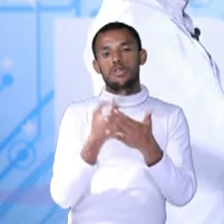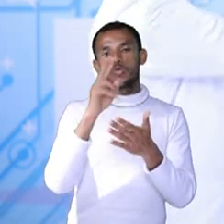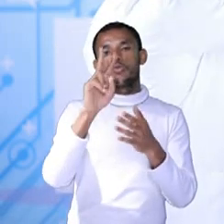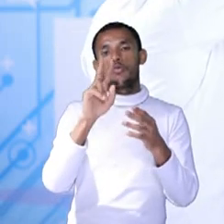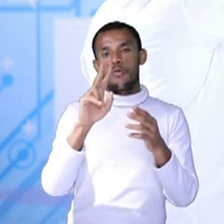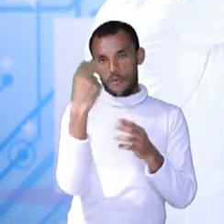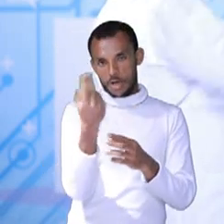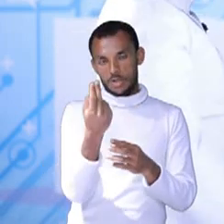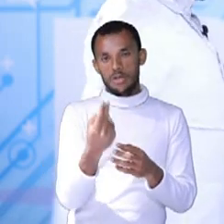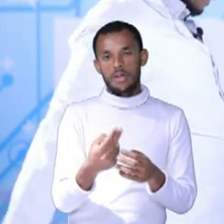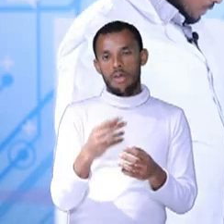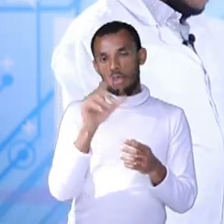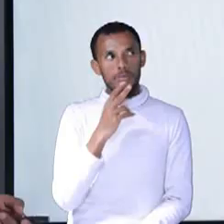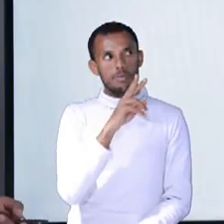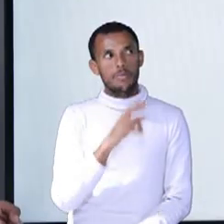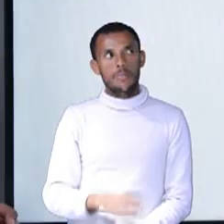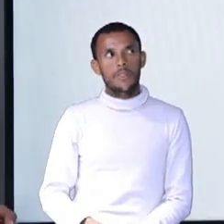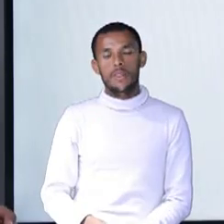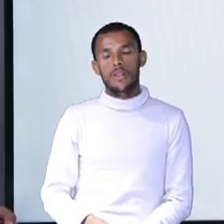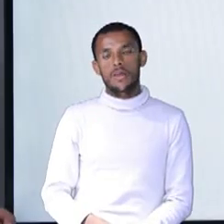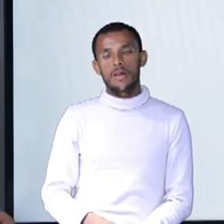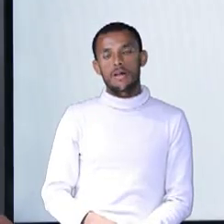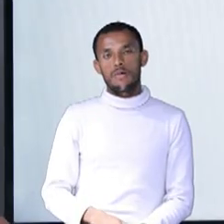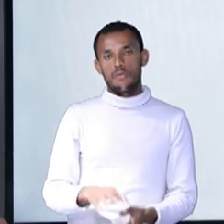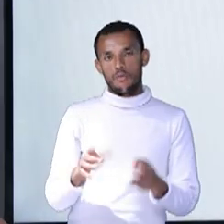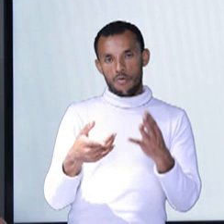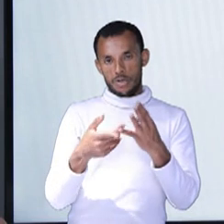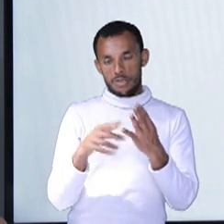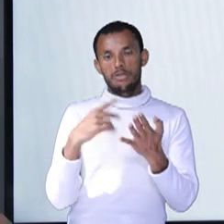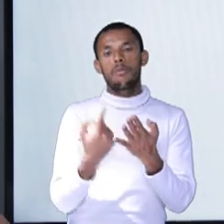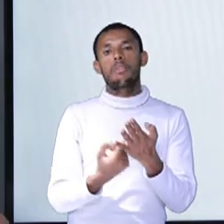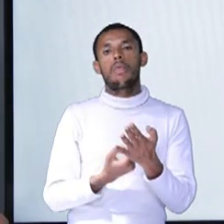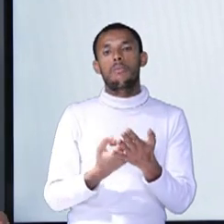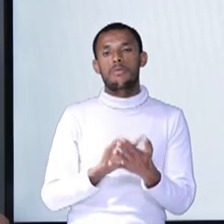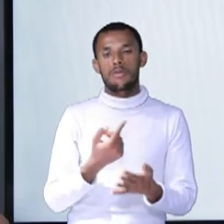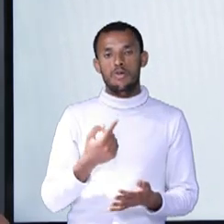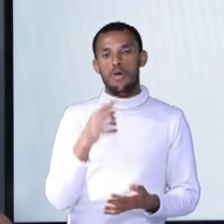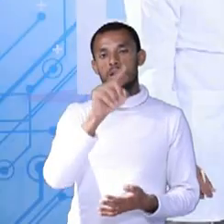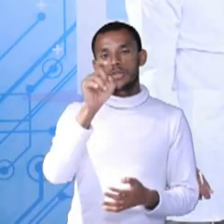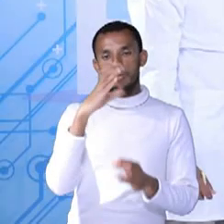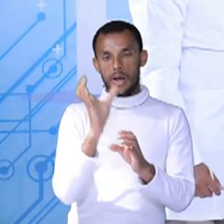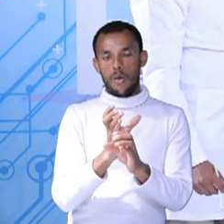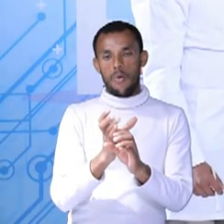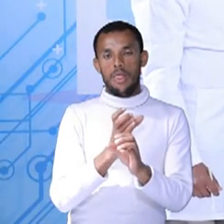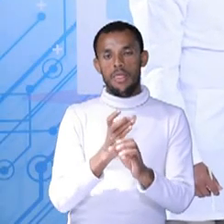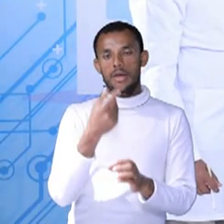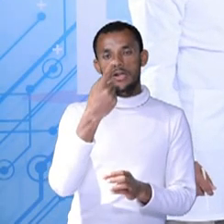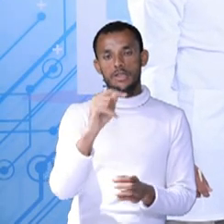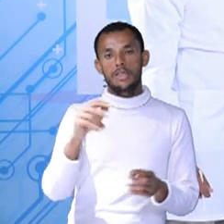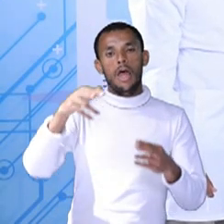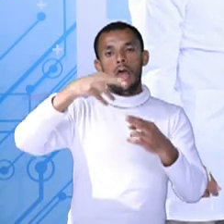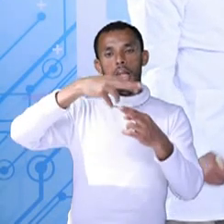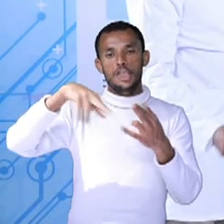b. Now the fourth one, sometimes you may be asked to calculate the